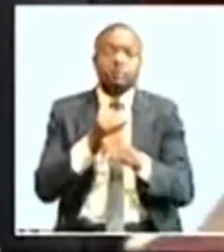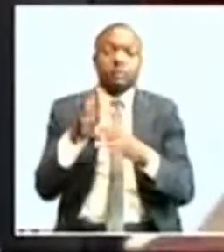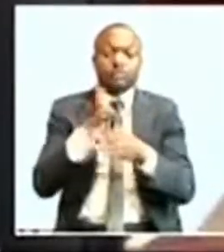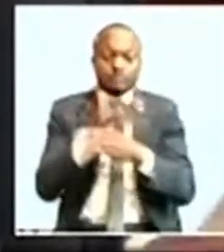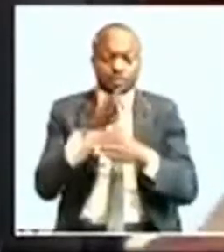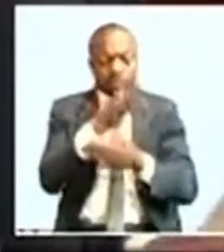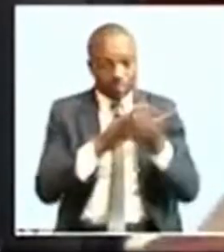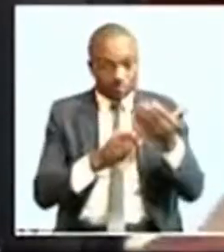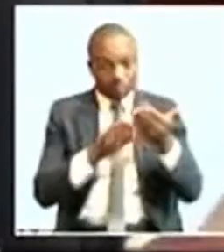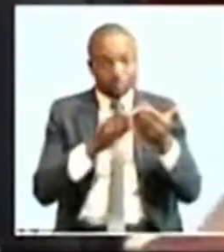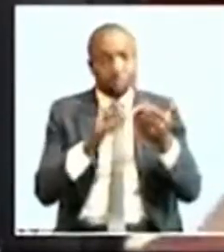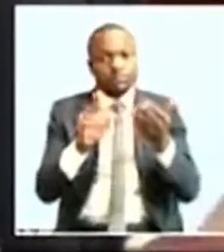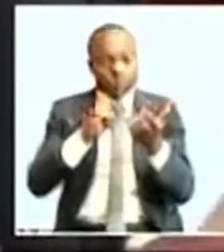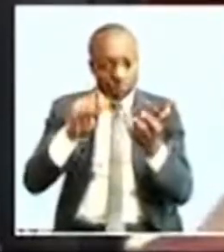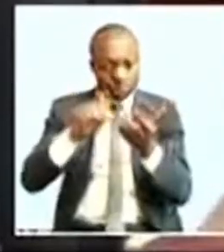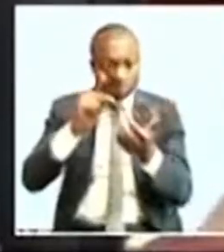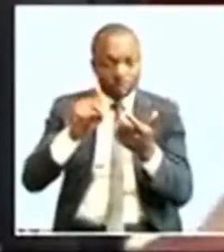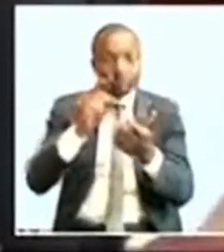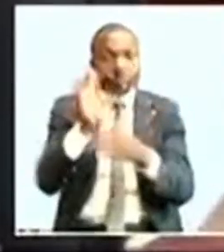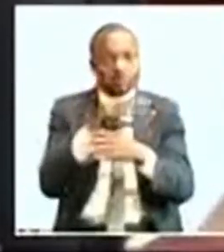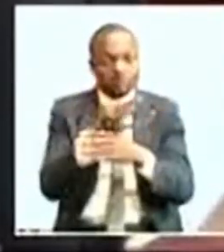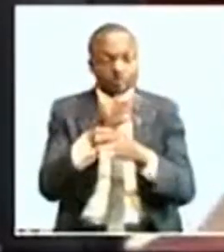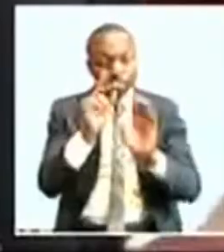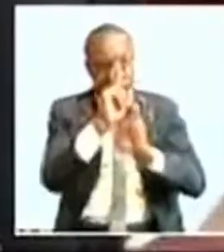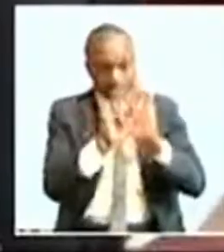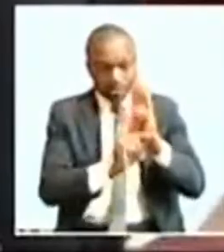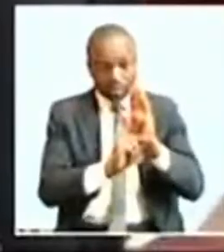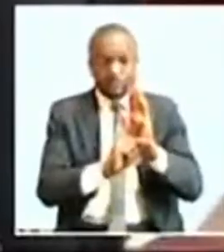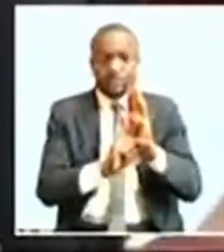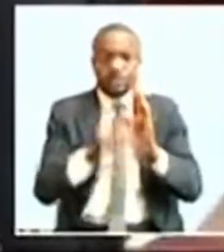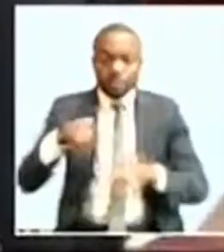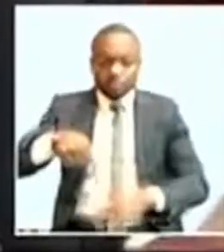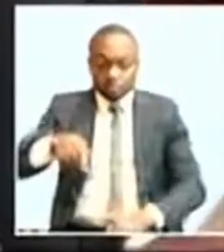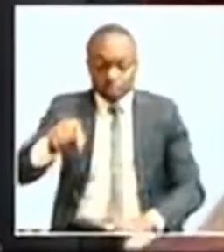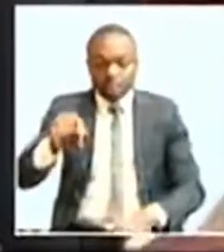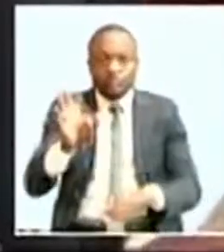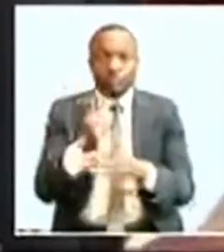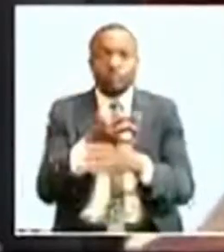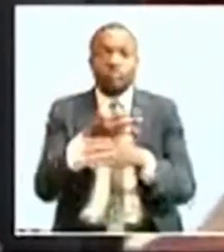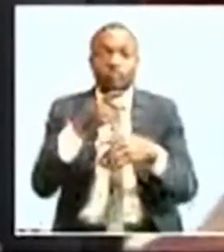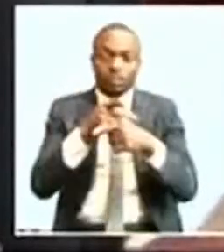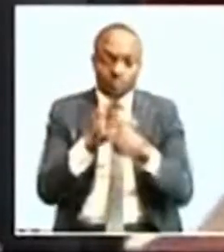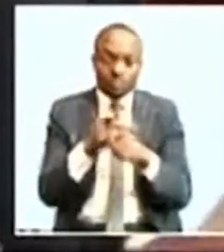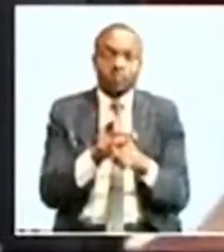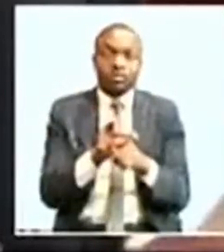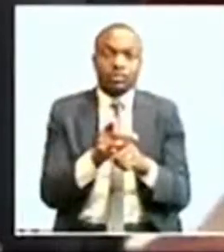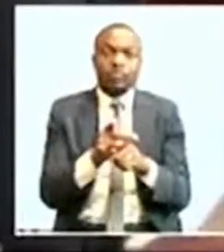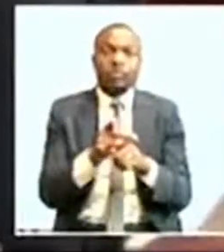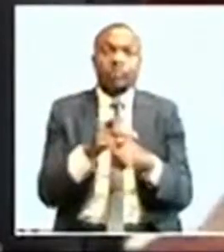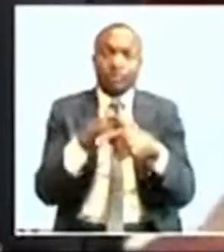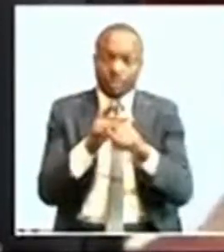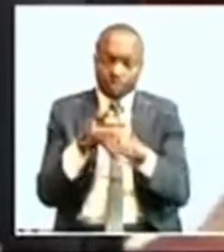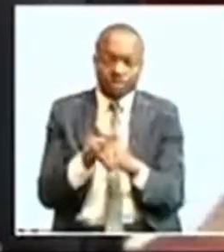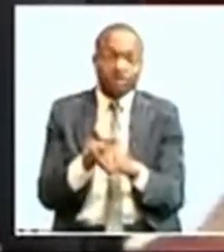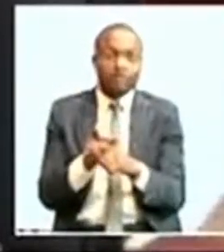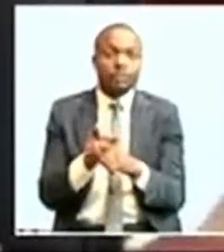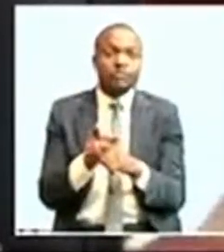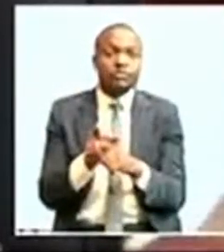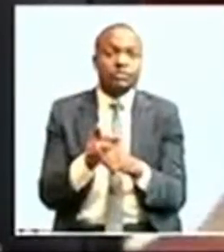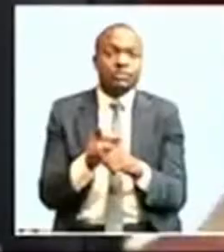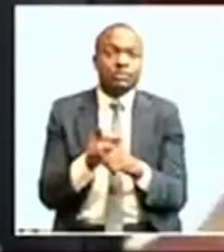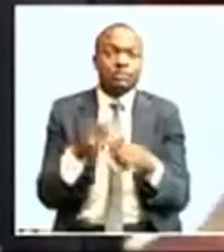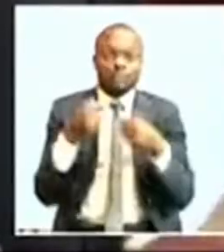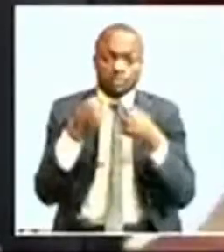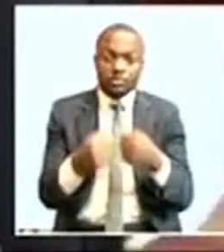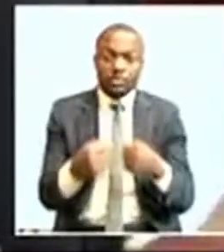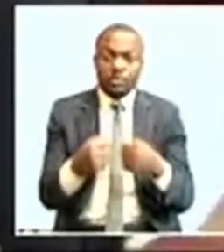of the key priorities of our fisheries policy include sustainable fish production and productivity,